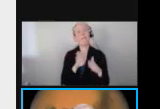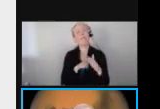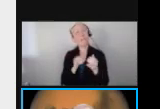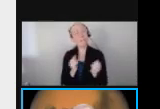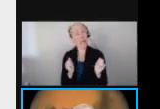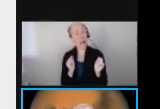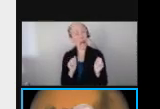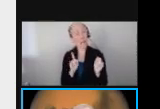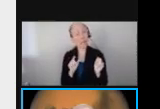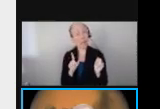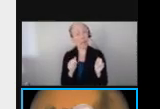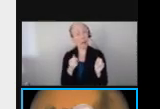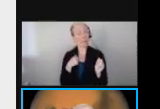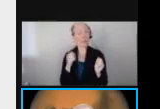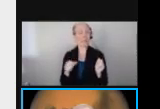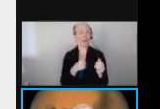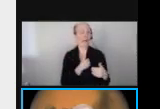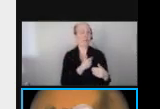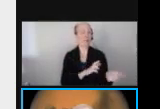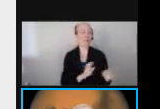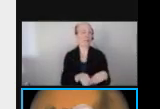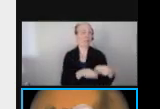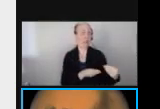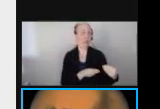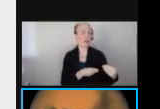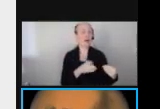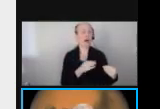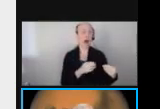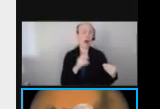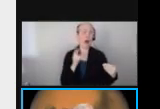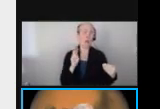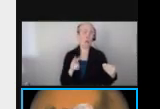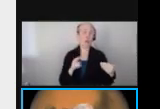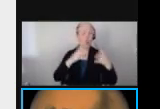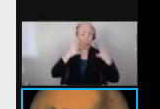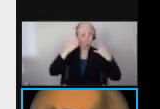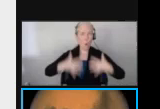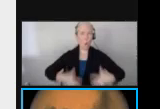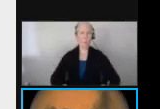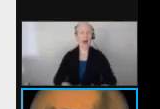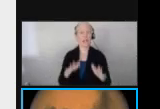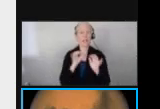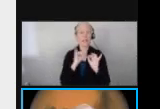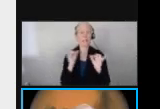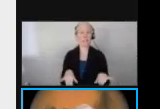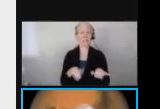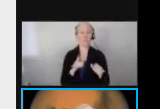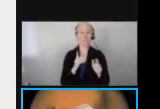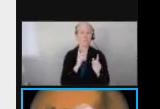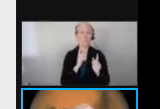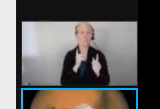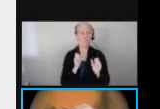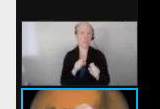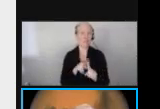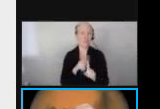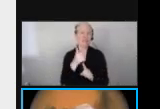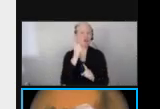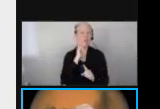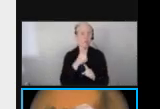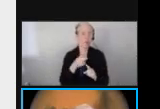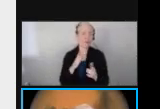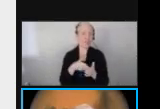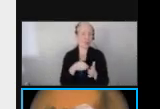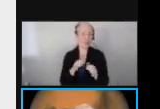data that we can look to. It allows us to see what's happening to the whole body system when we're testing countermeasures. We'll be doing, hope to do